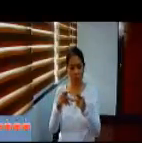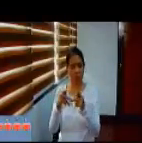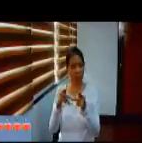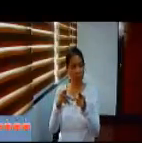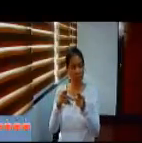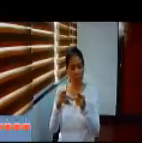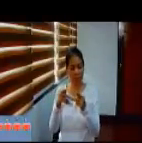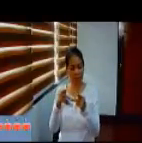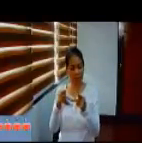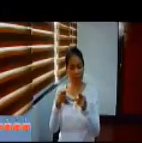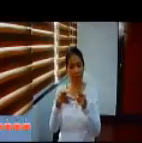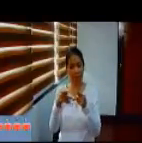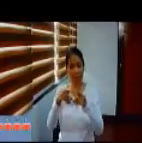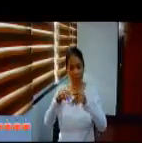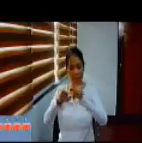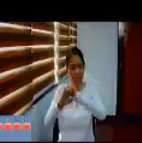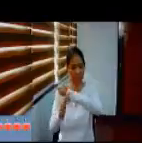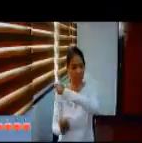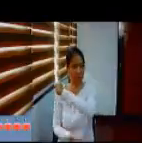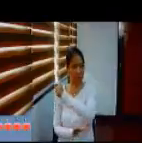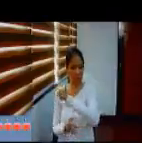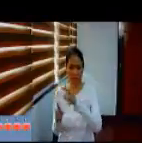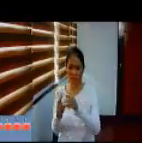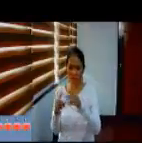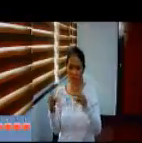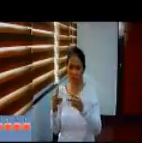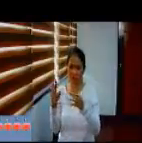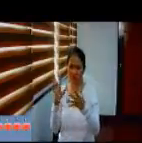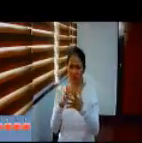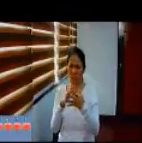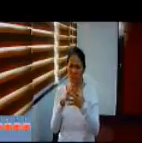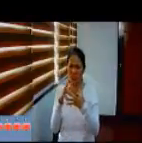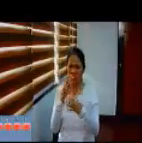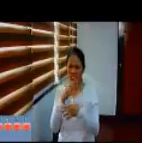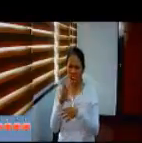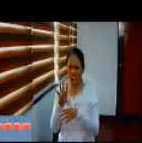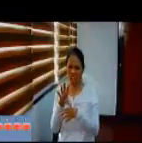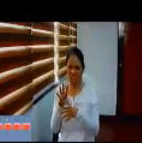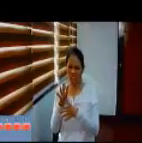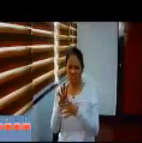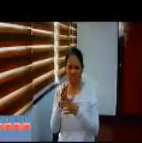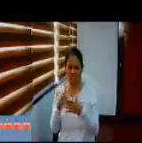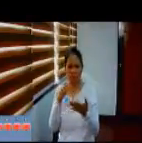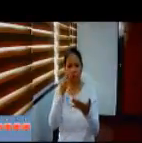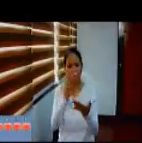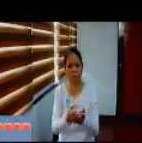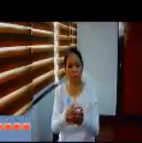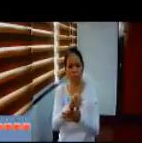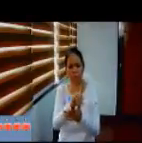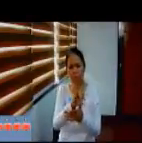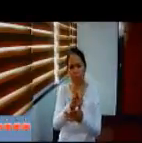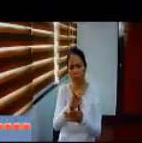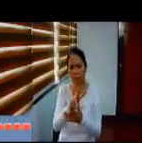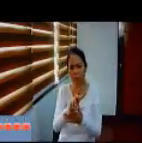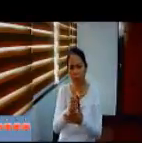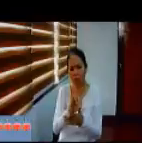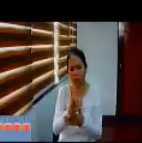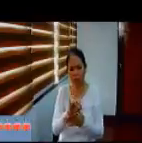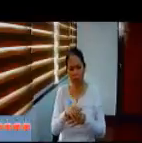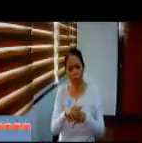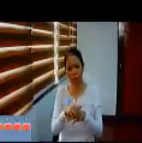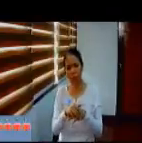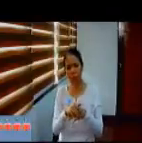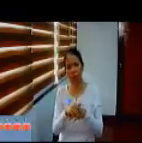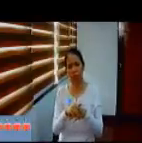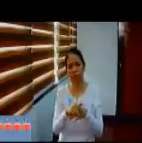black actually mas mainit yan. So pagdating sa divisoria niyan, talagang luto na yung ano, because of that.